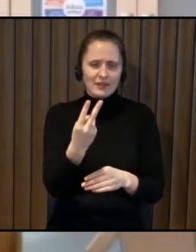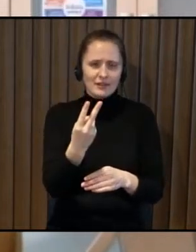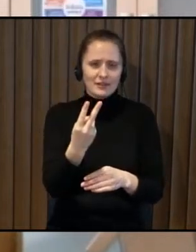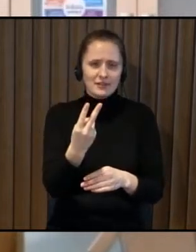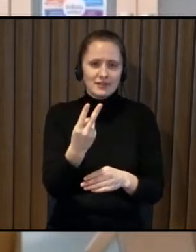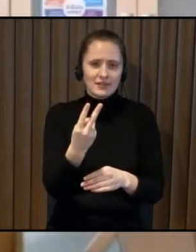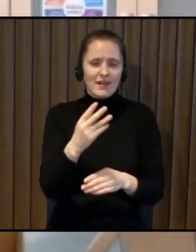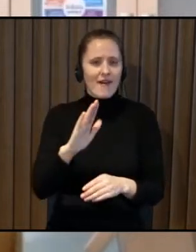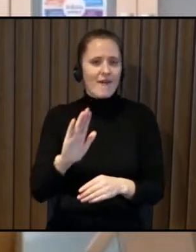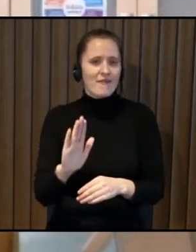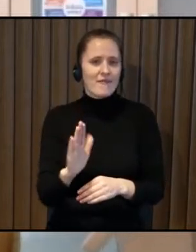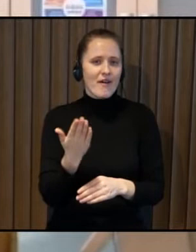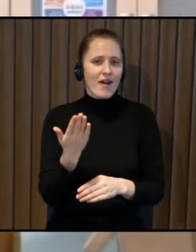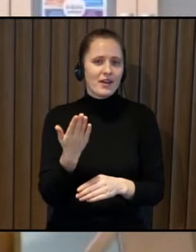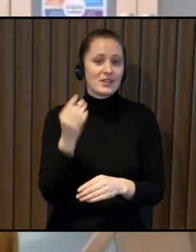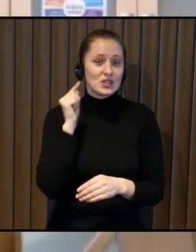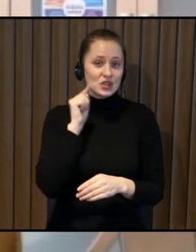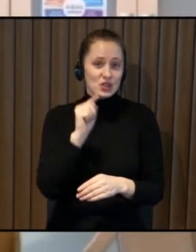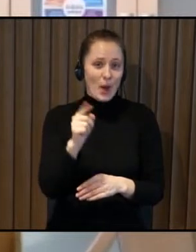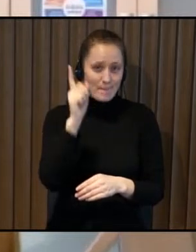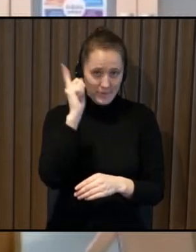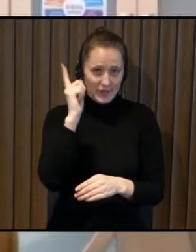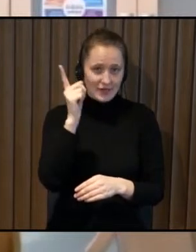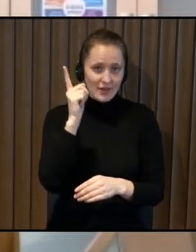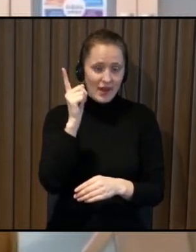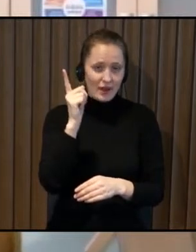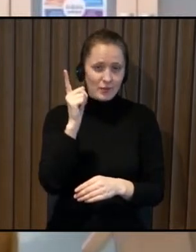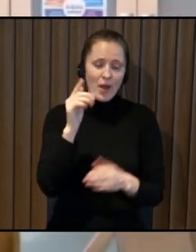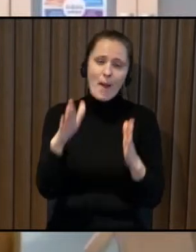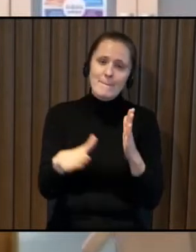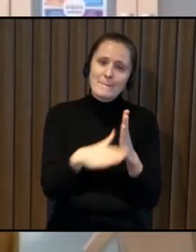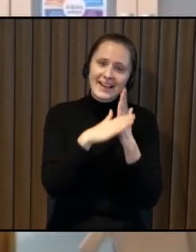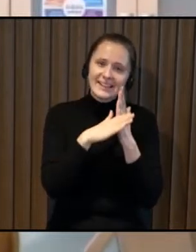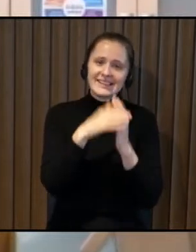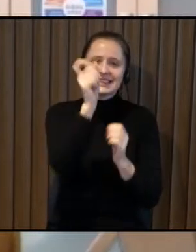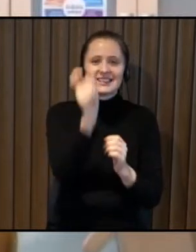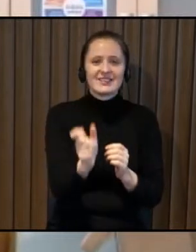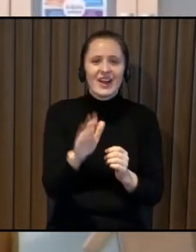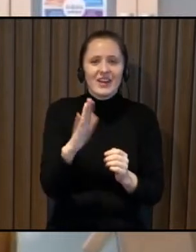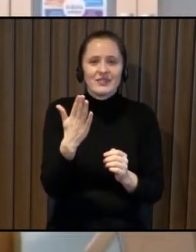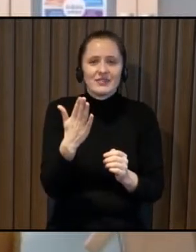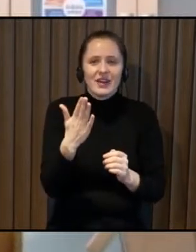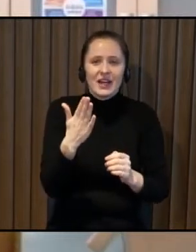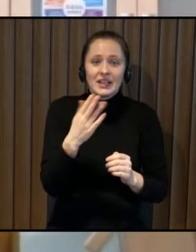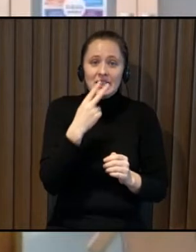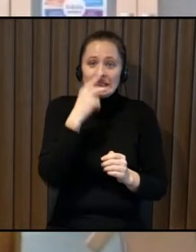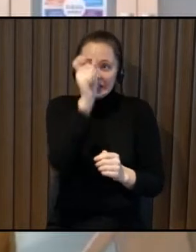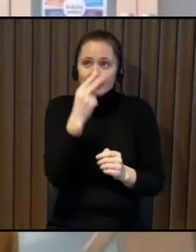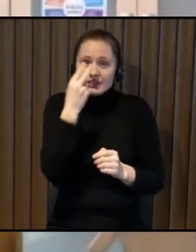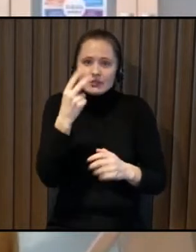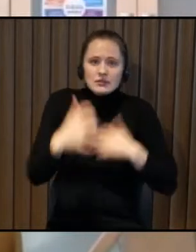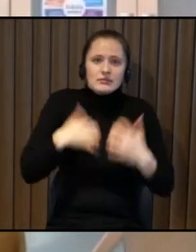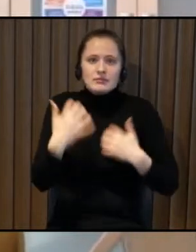you have to start thinking whether those warnings are helpful or are